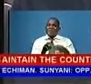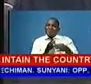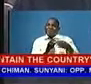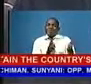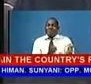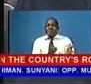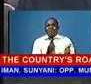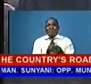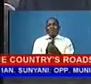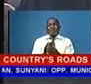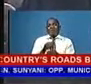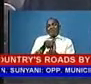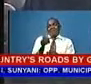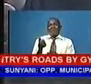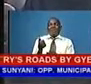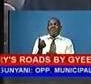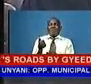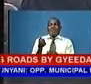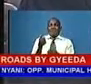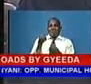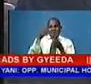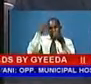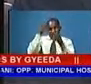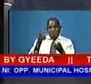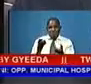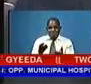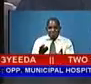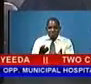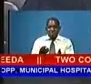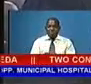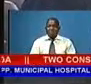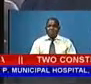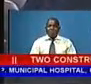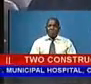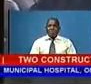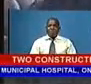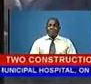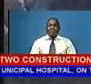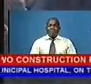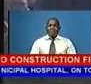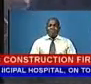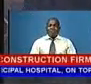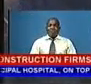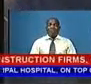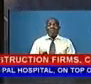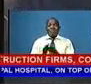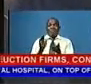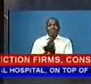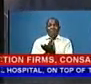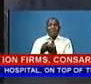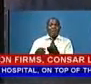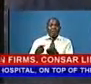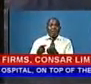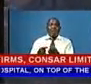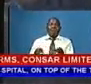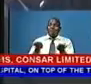connecting it to the ordered ruling that was made in relation to the objection, to the question. Even if it's relevant, it